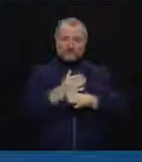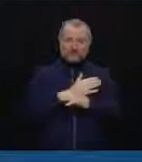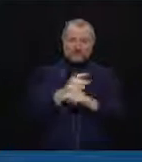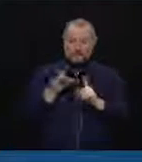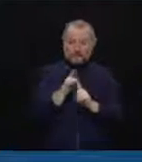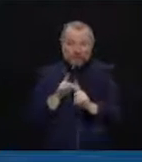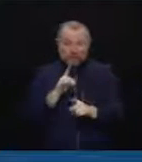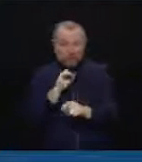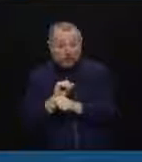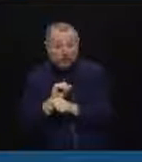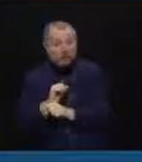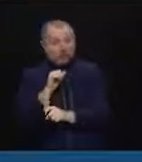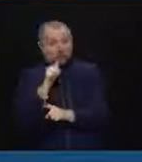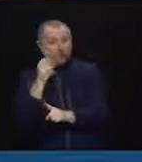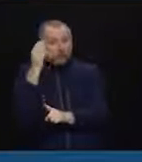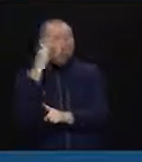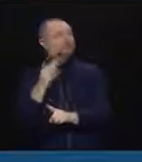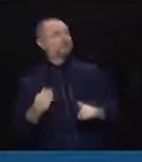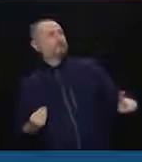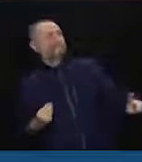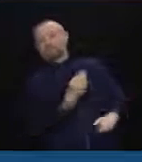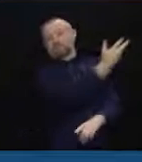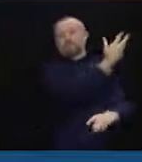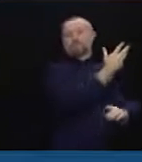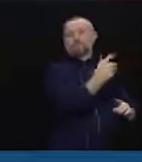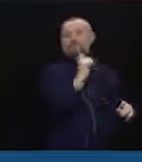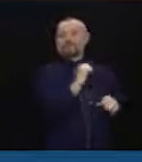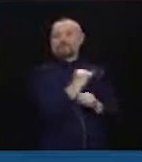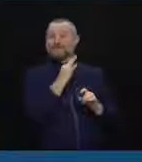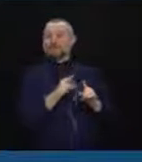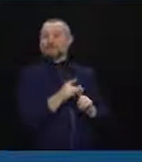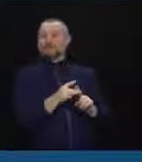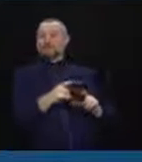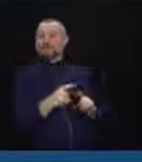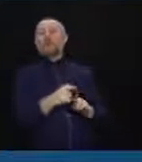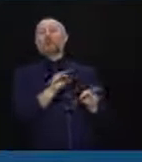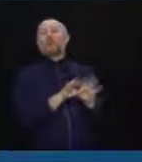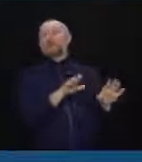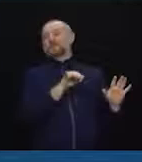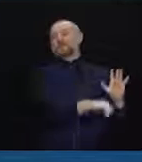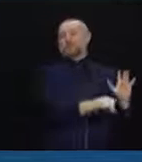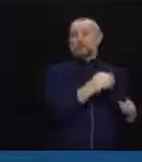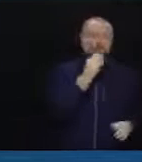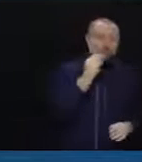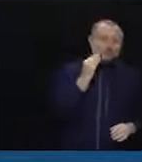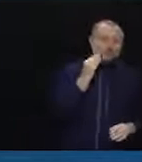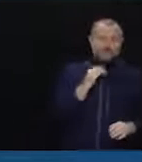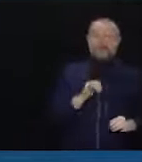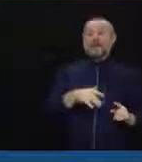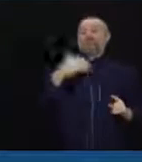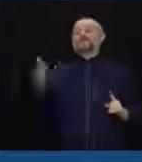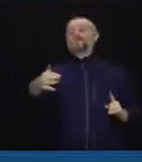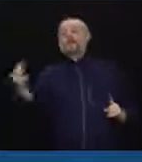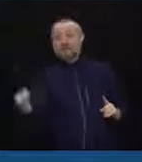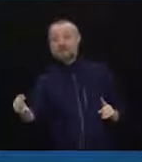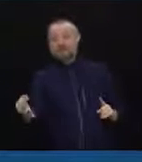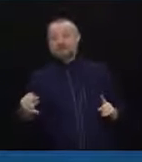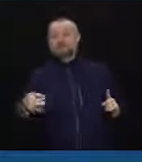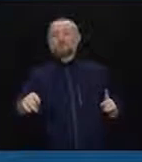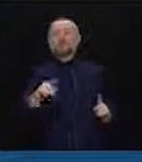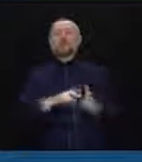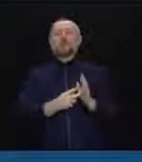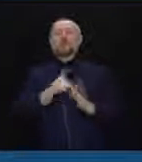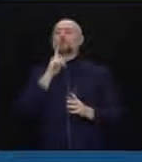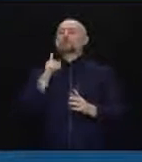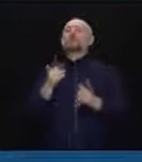them home. But by that Friday, just a few days after the children come back, we'll be able to look at those numbers. But not just